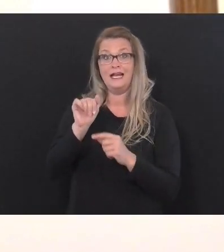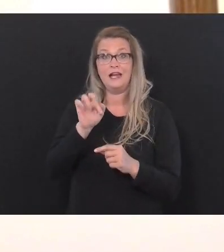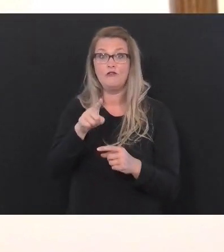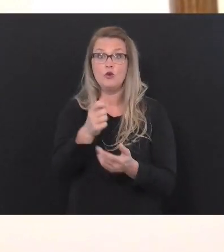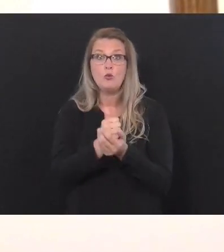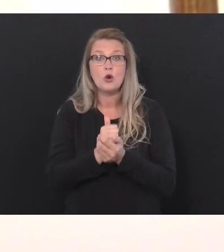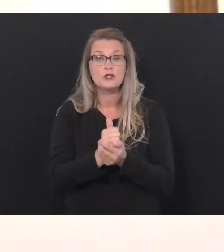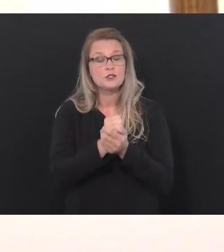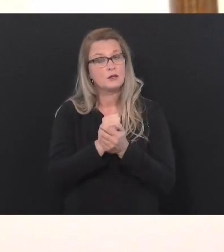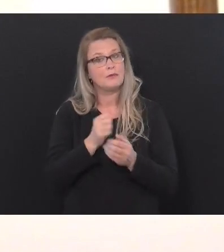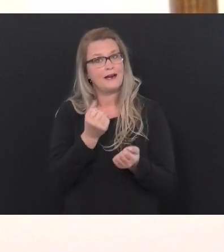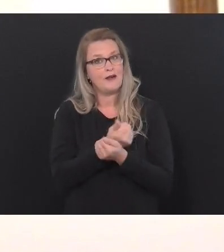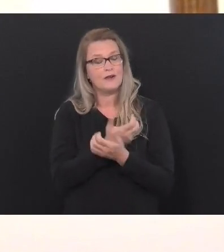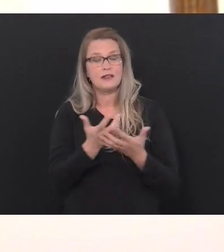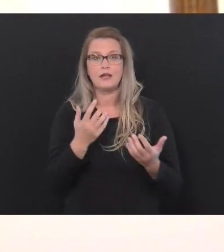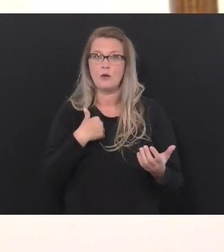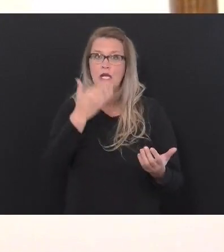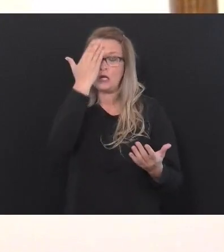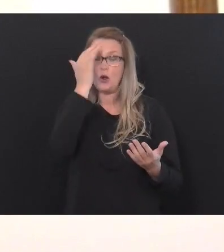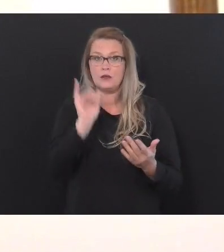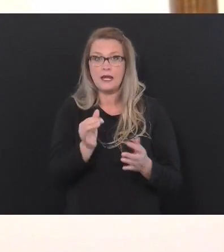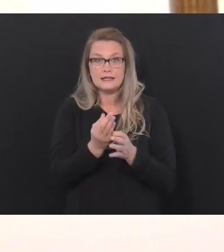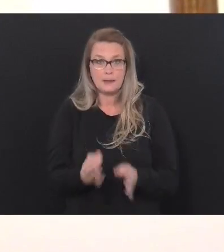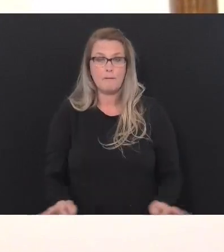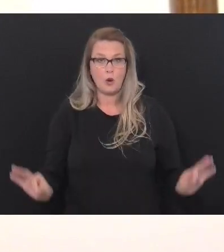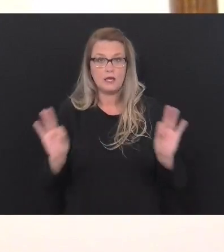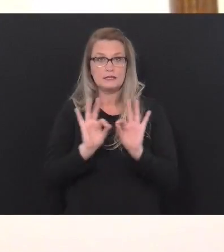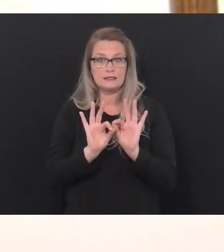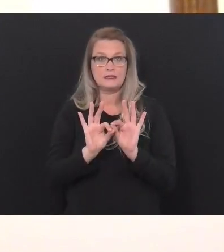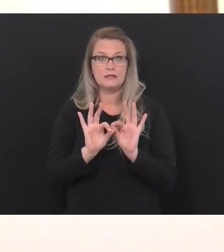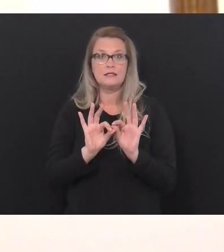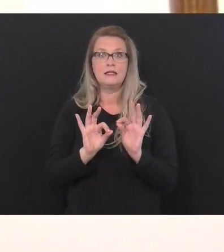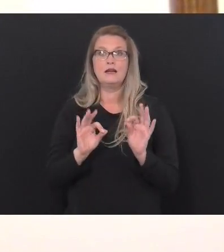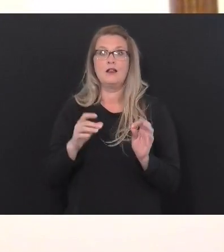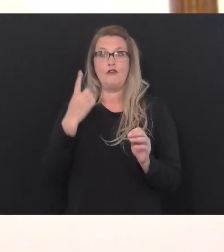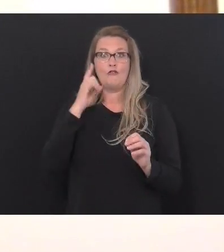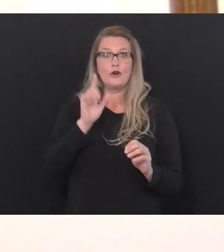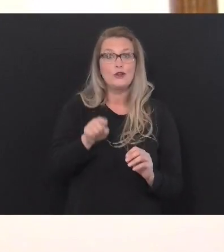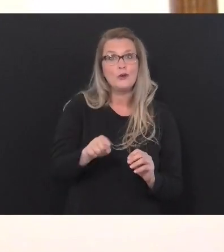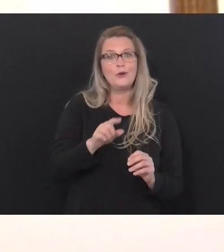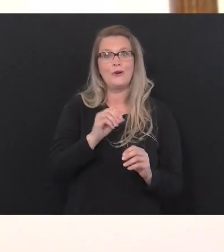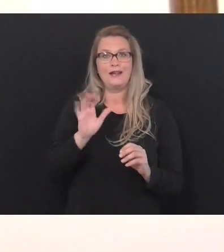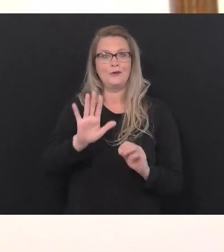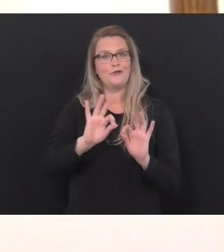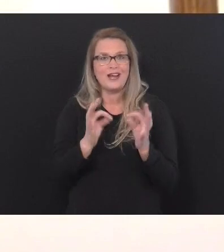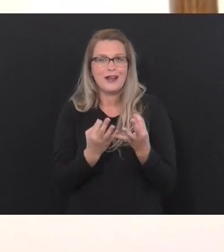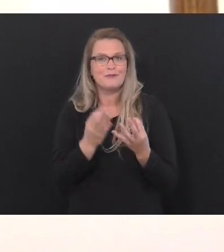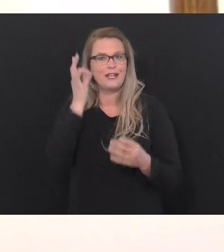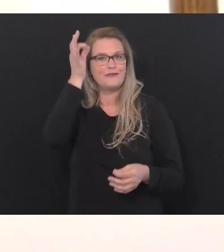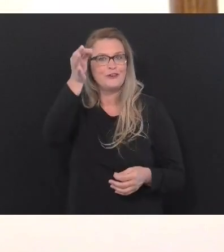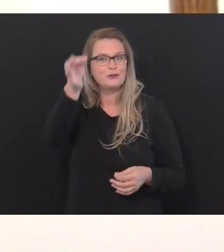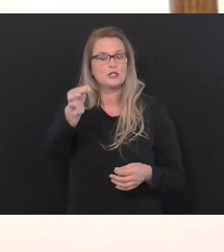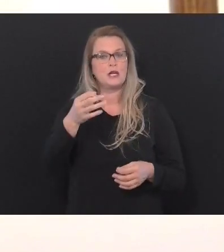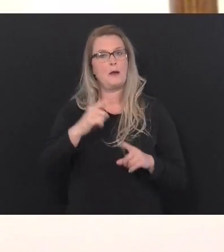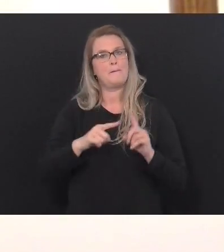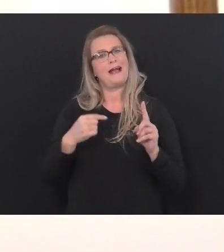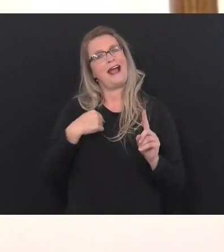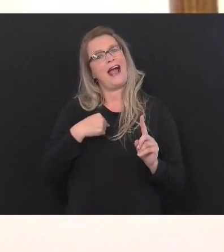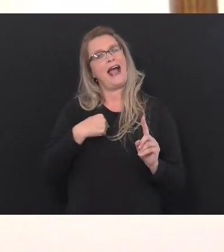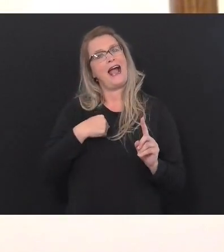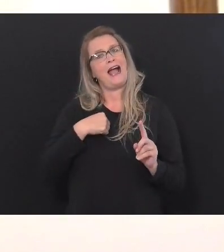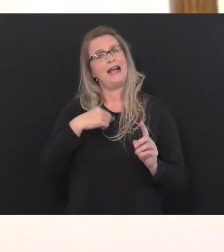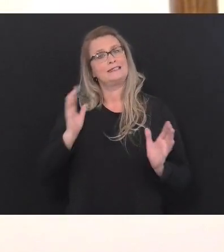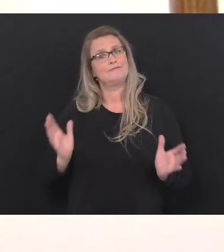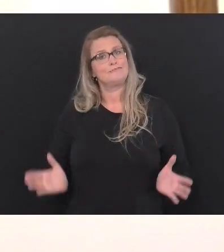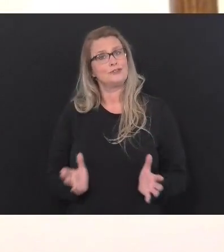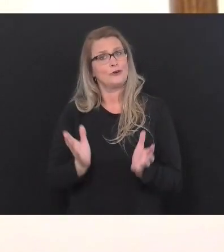important element for all of us, for our hope and for our futures. But we implore you to